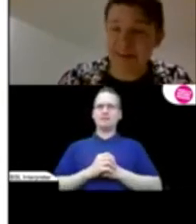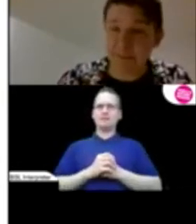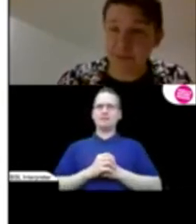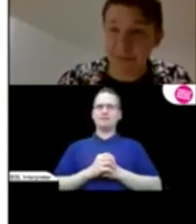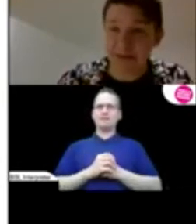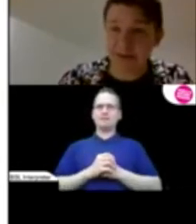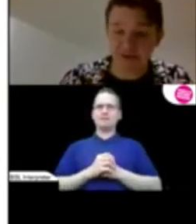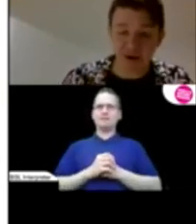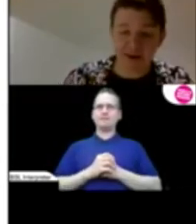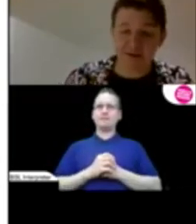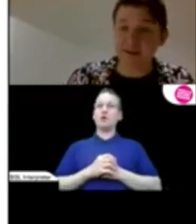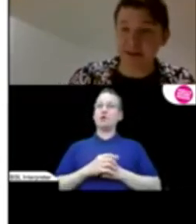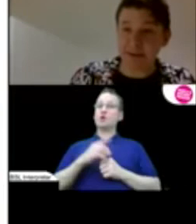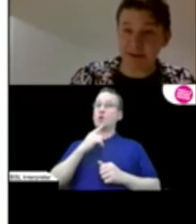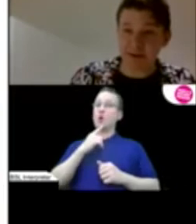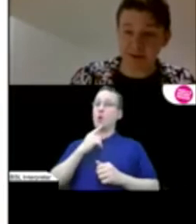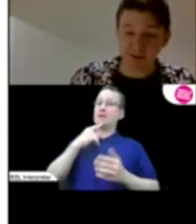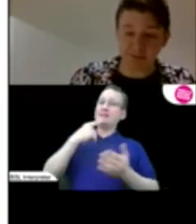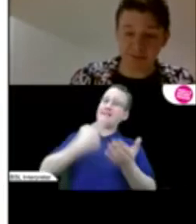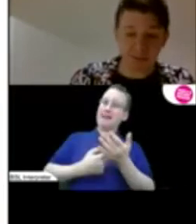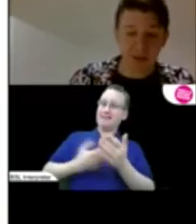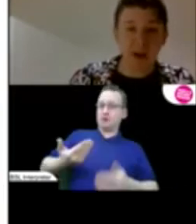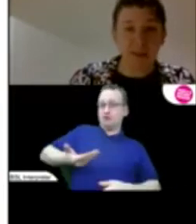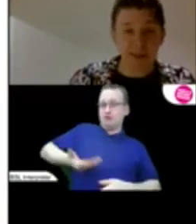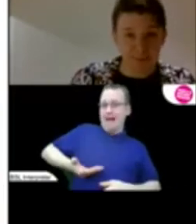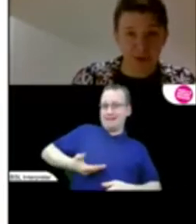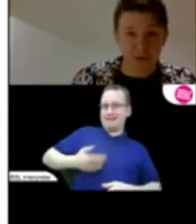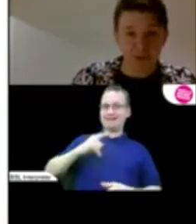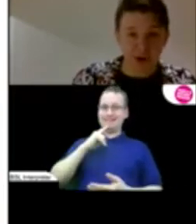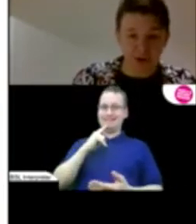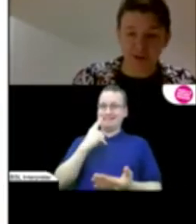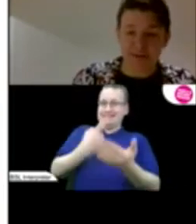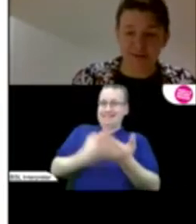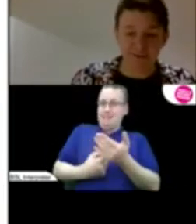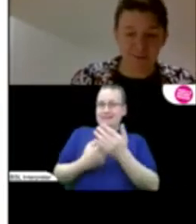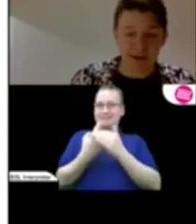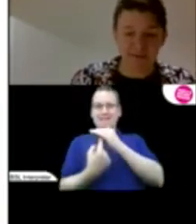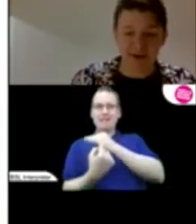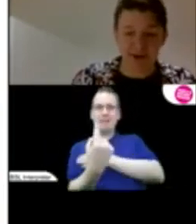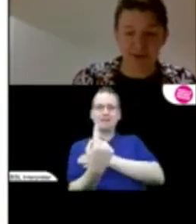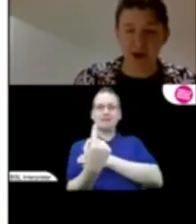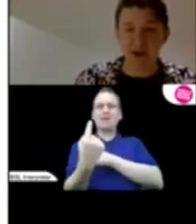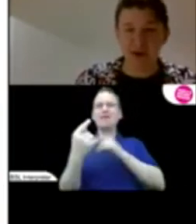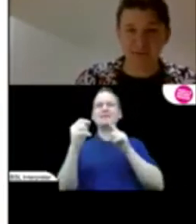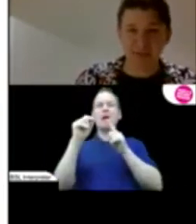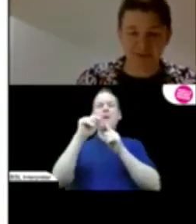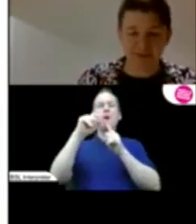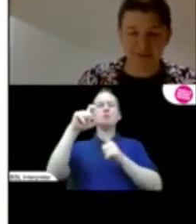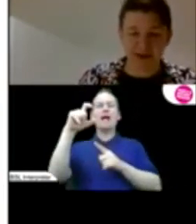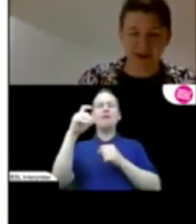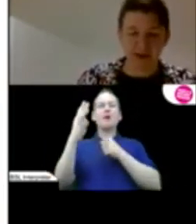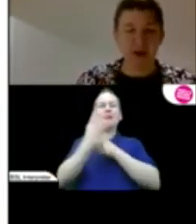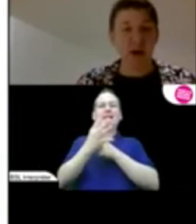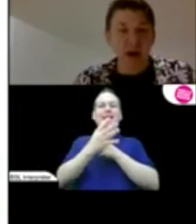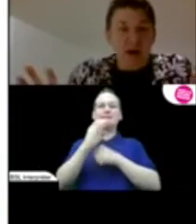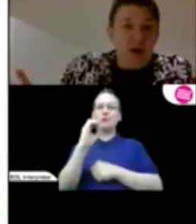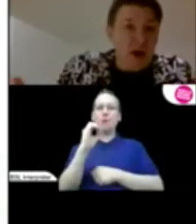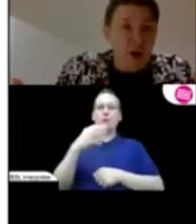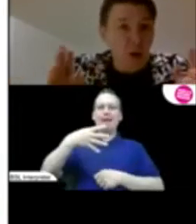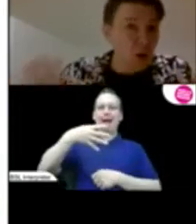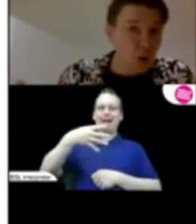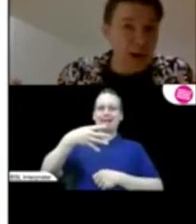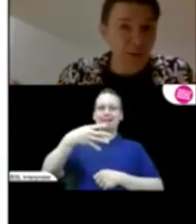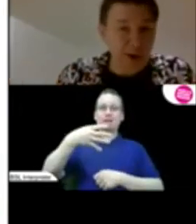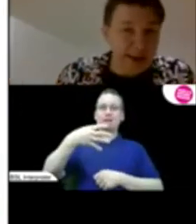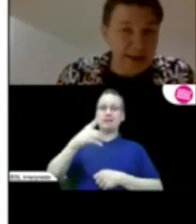to women demanding rights and independence. And this postcard dating from 1909 is basically saying,